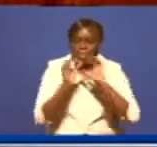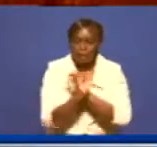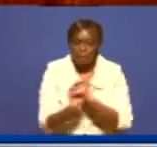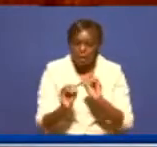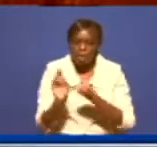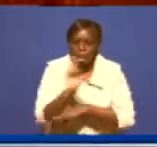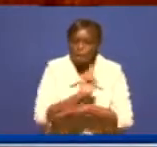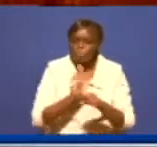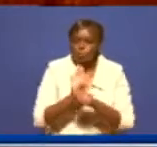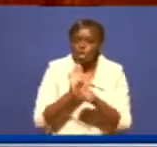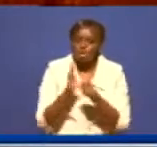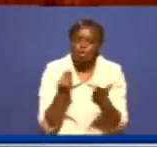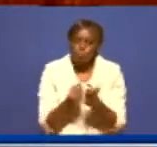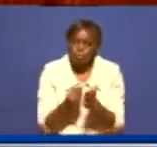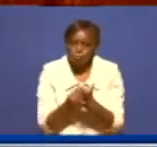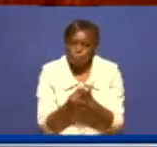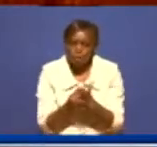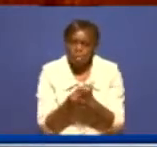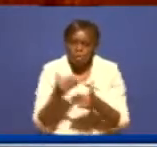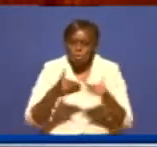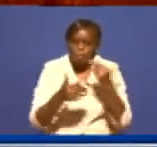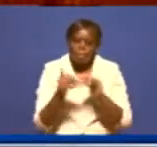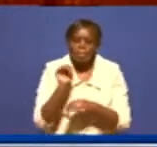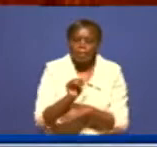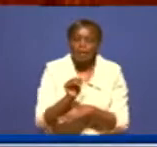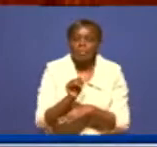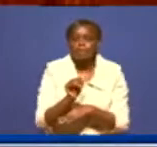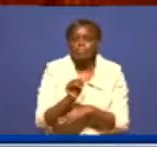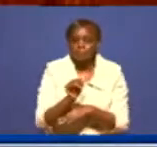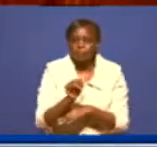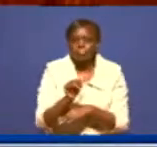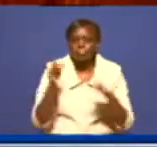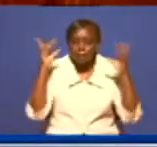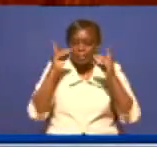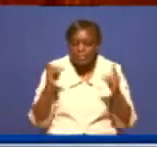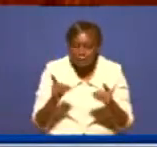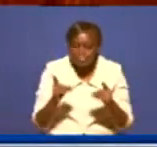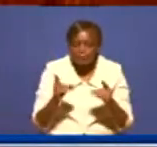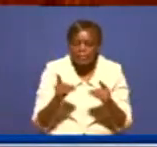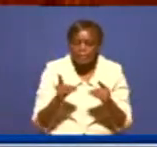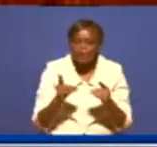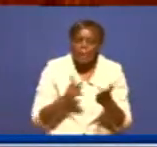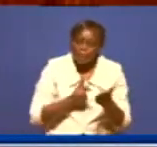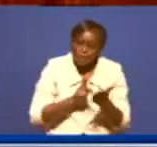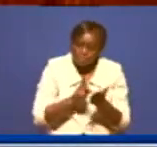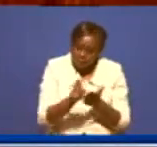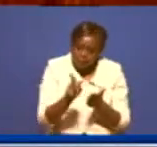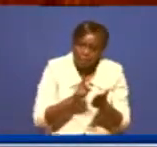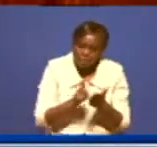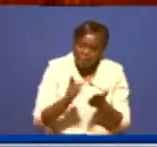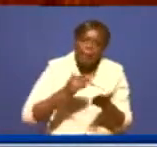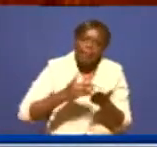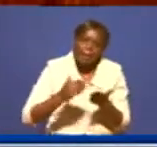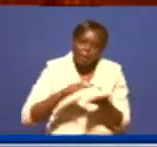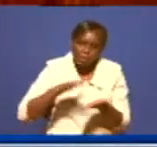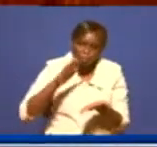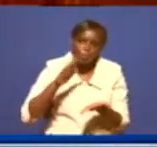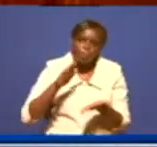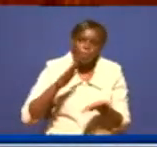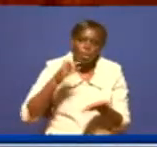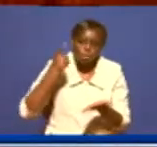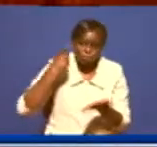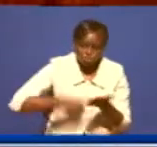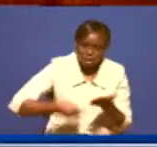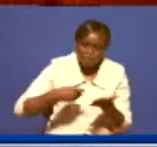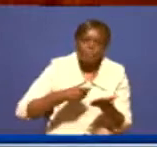a lot of money to construct that building. I decided that I'm going to pay X amount of rent, to charge X amount of